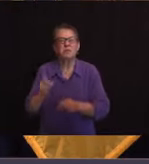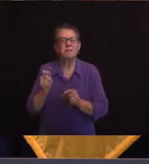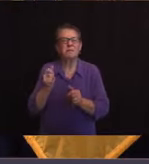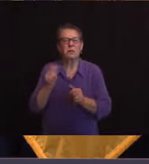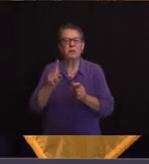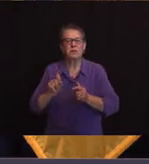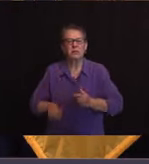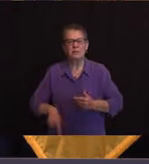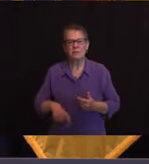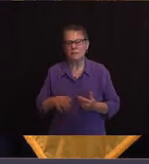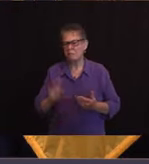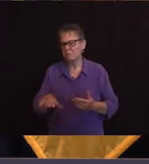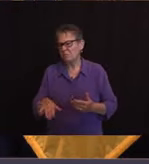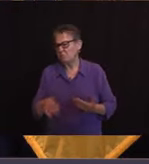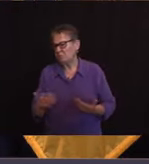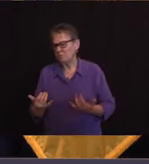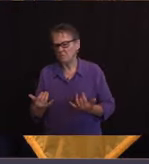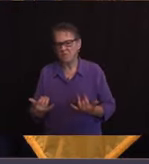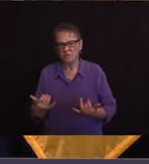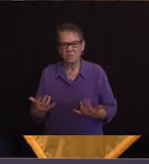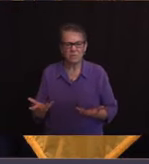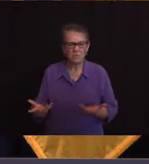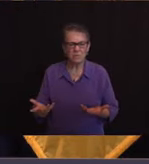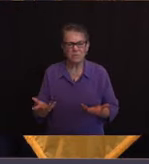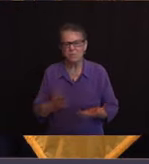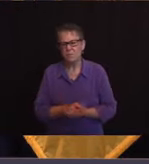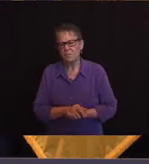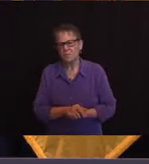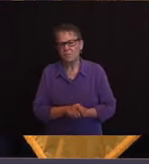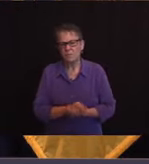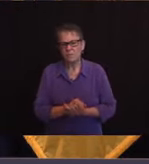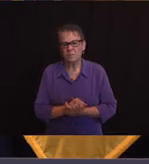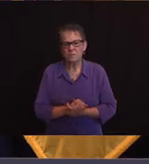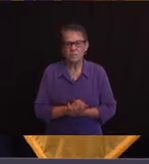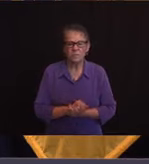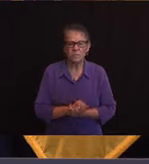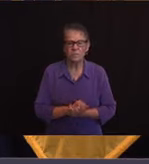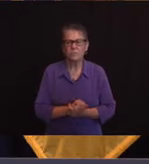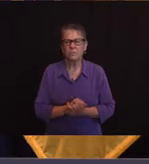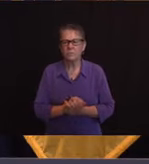caseload and the fact that,